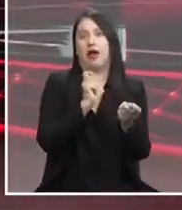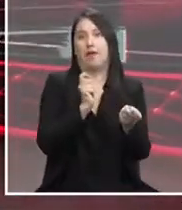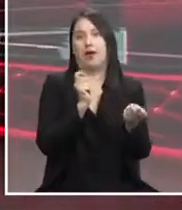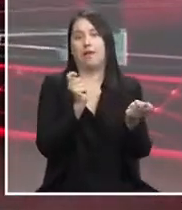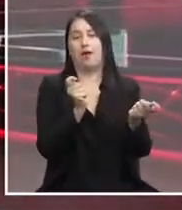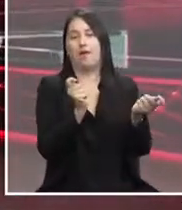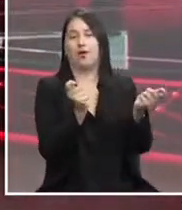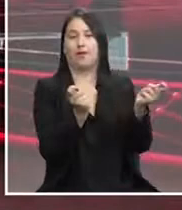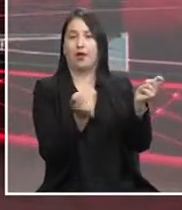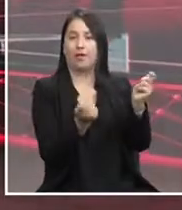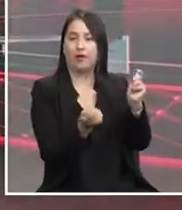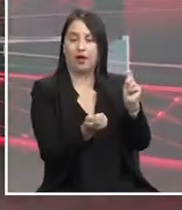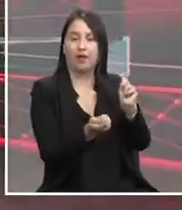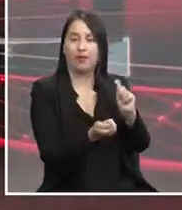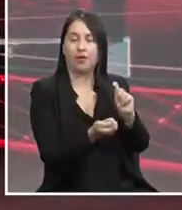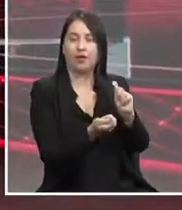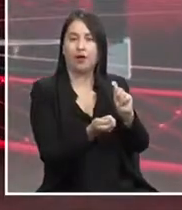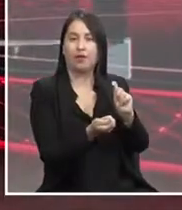of climate change.